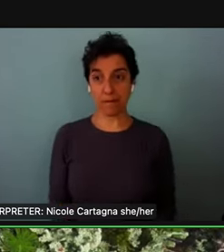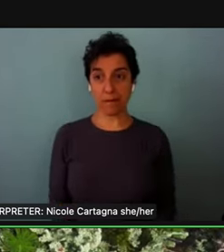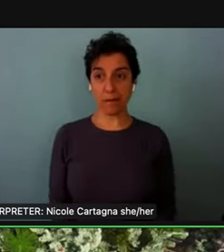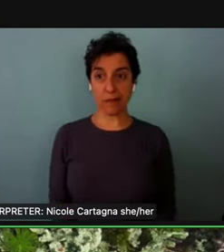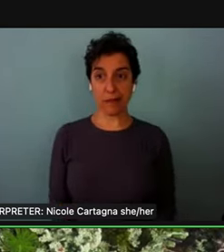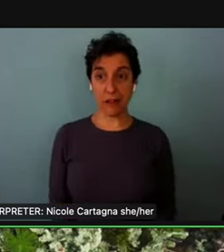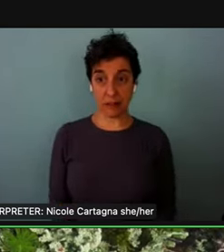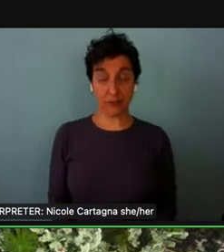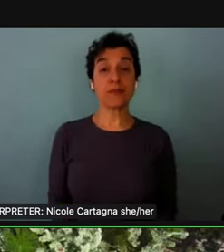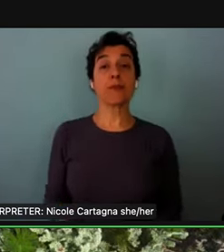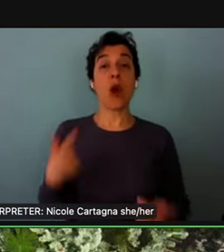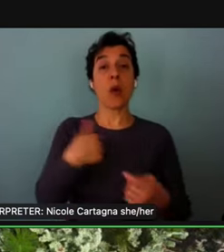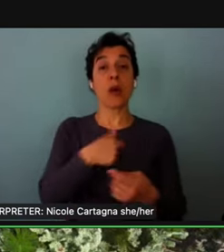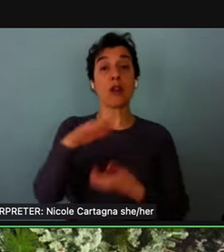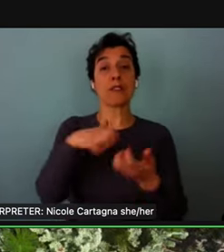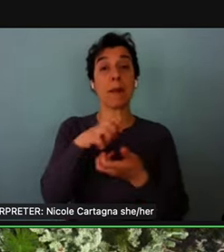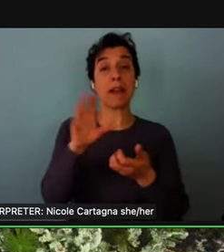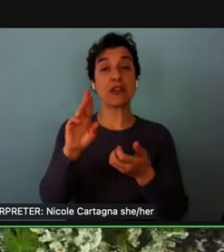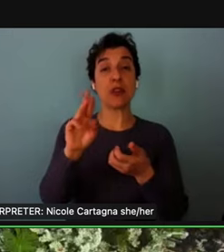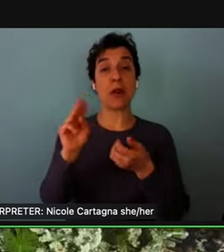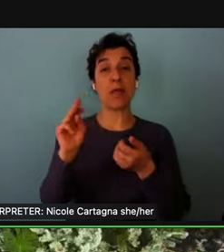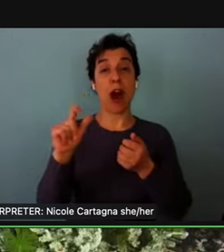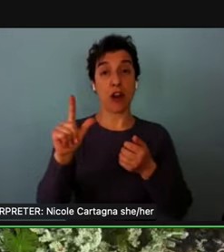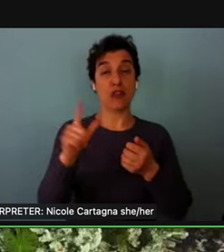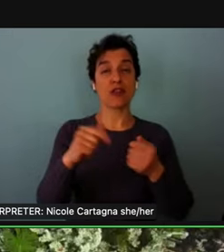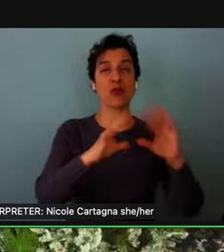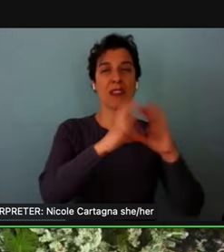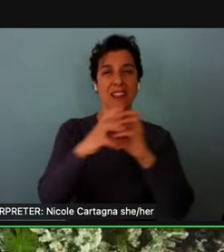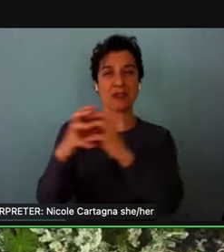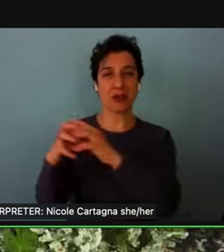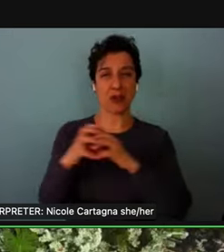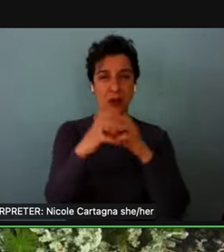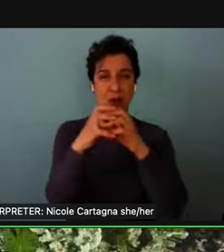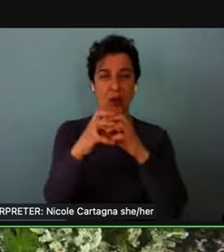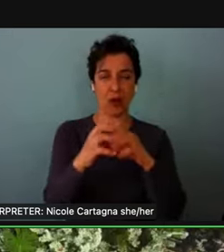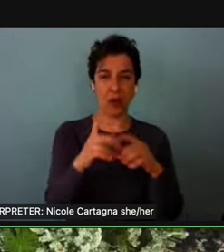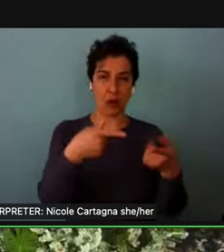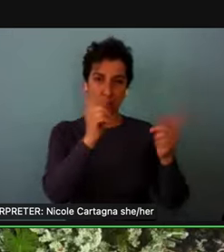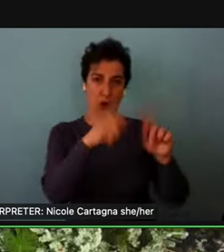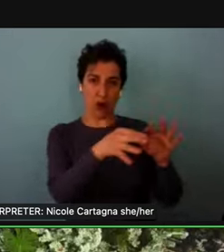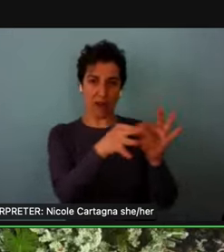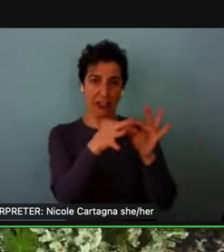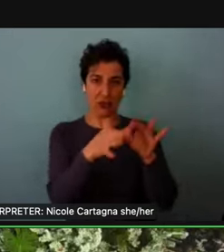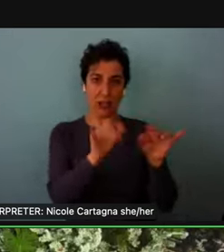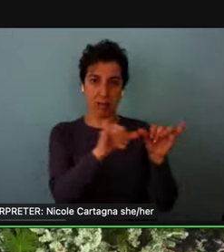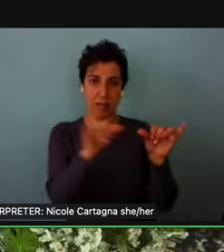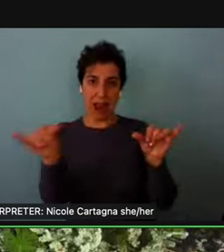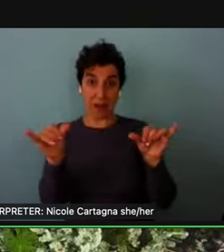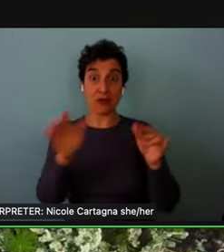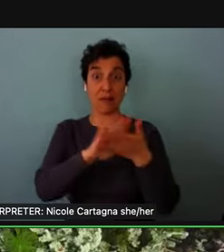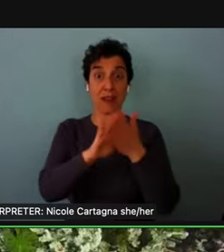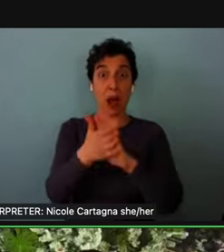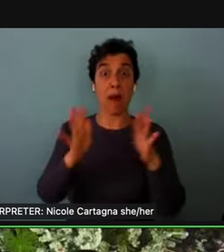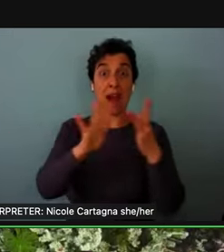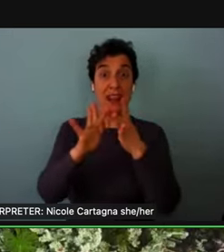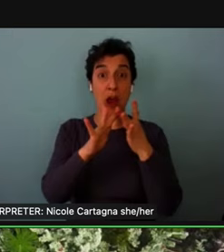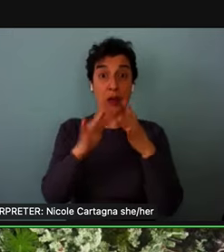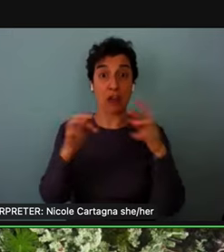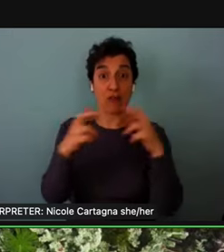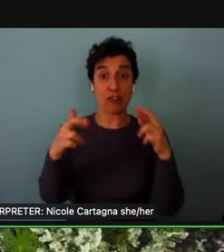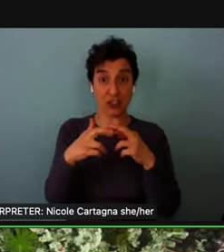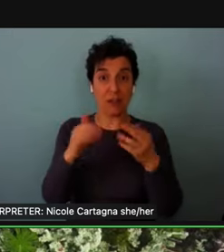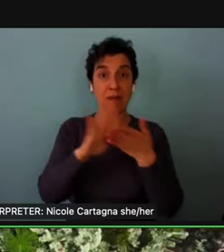So we use a mixture model to cluster the correlation patterns into network of regions, shown here for seven